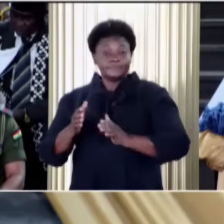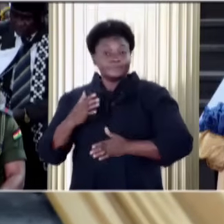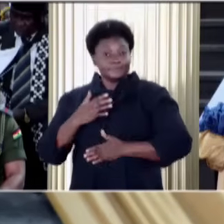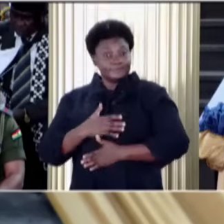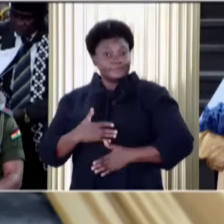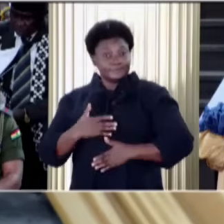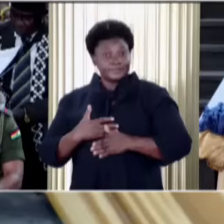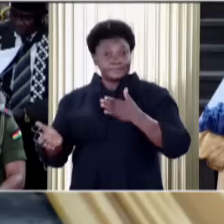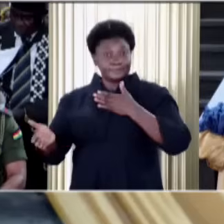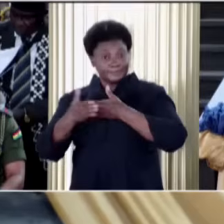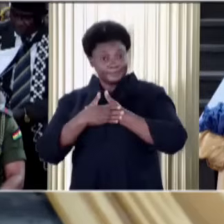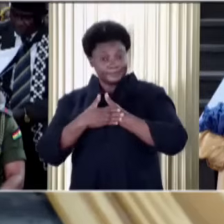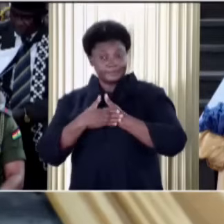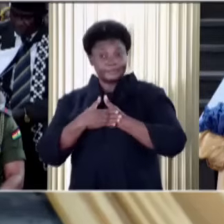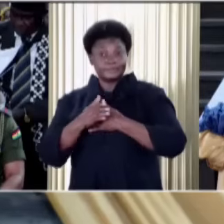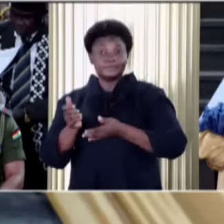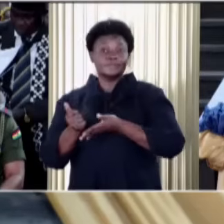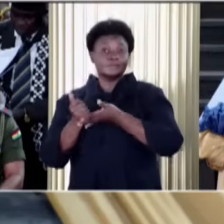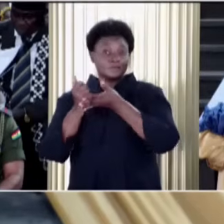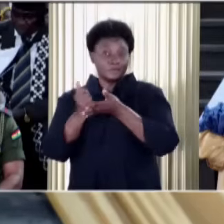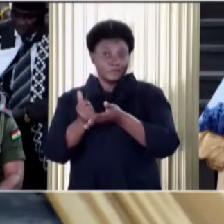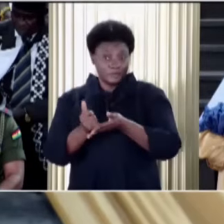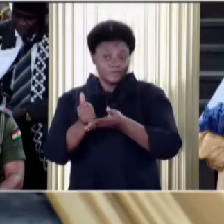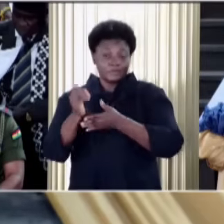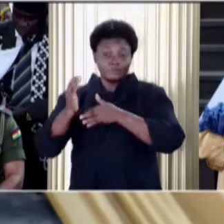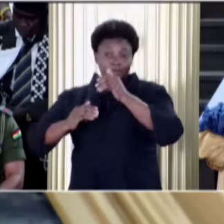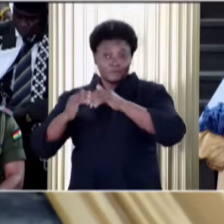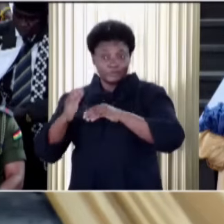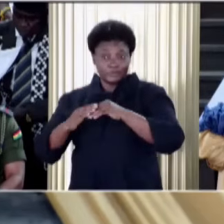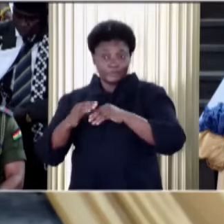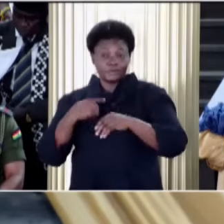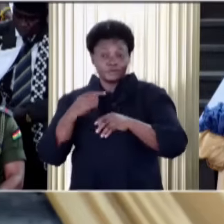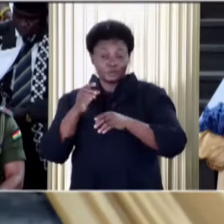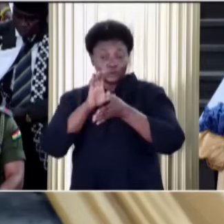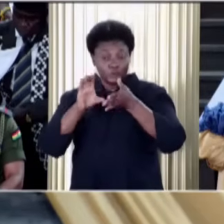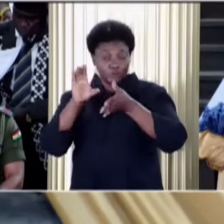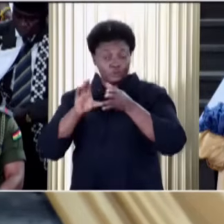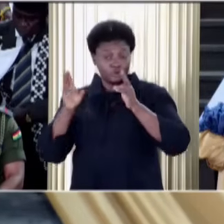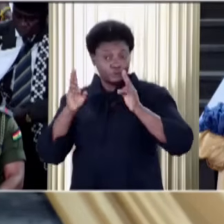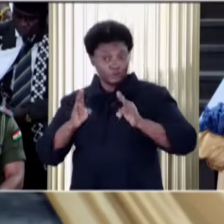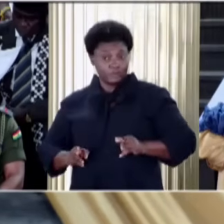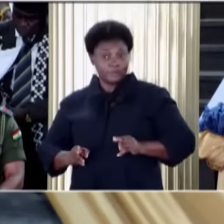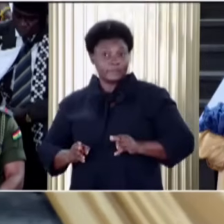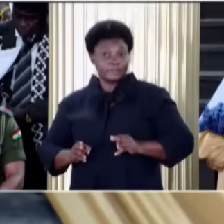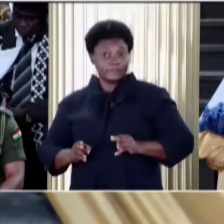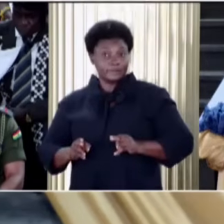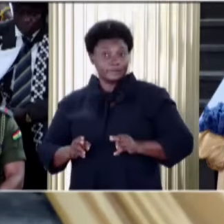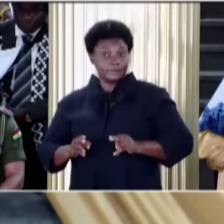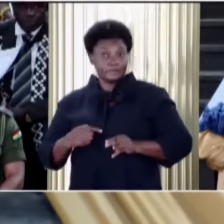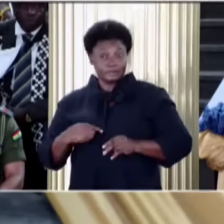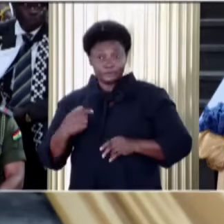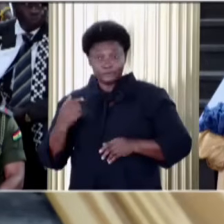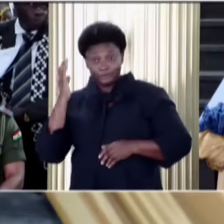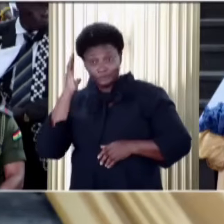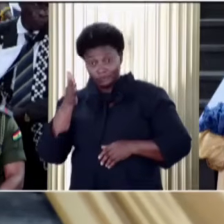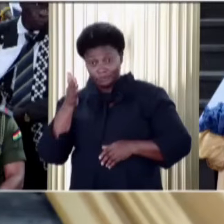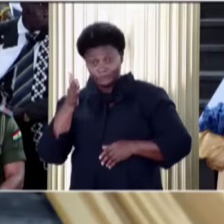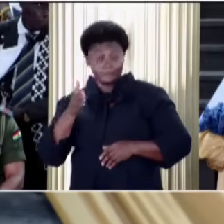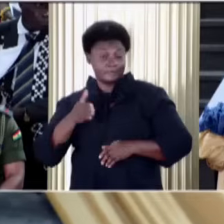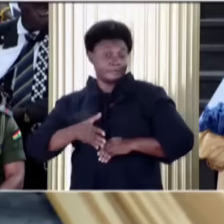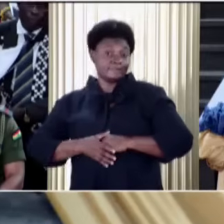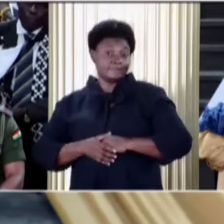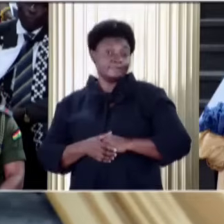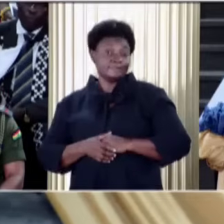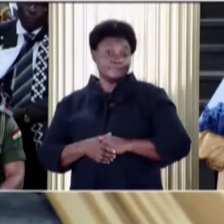come back and help us build a College of Humanities endowment fund. Will you do that?